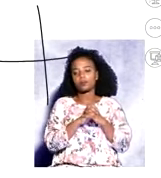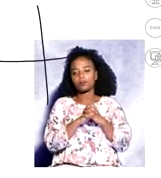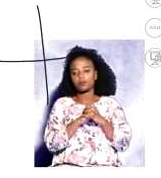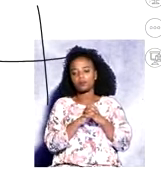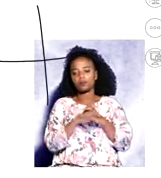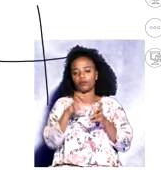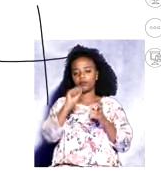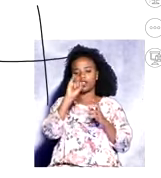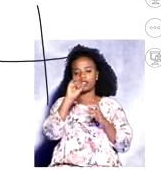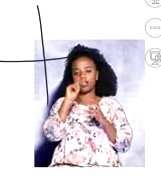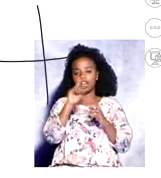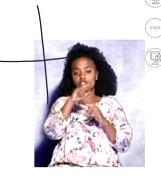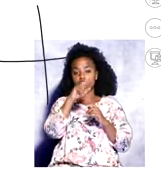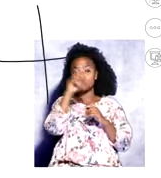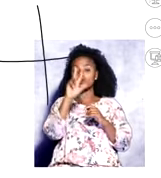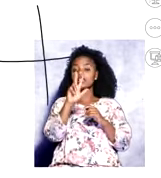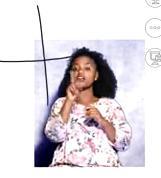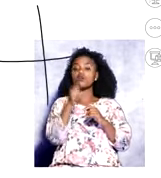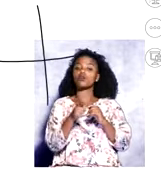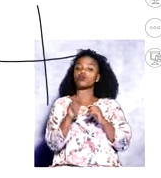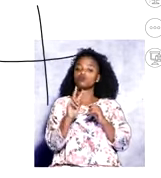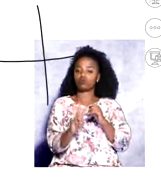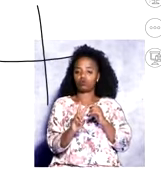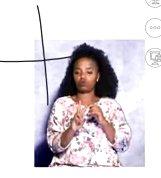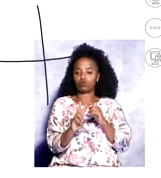Sine will be root 3 over 2 on